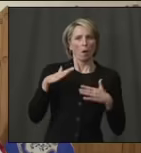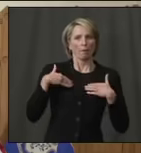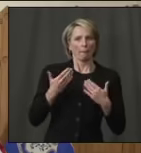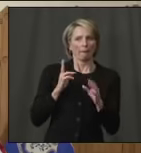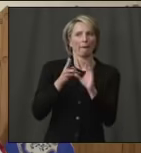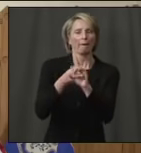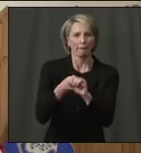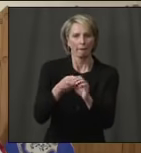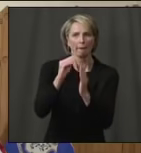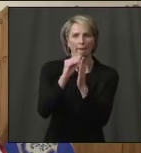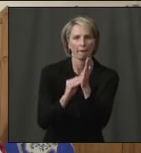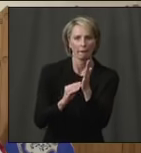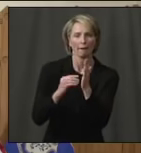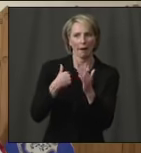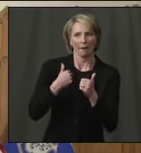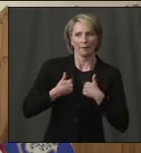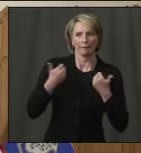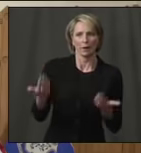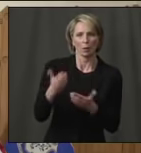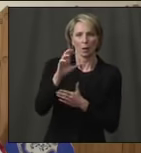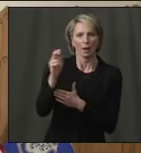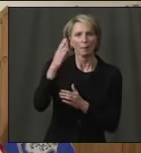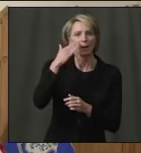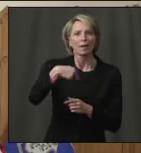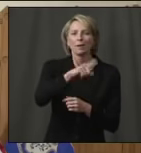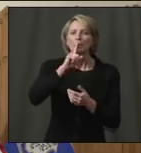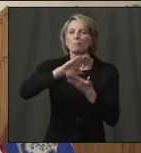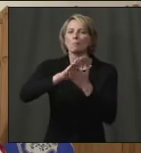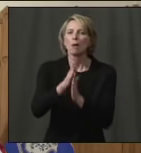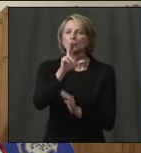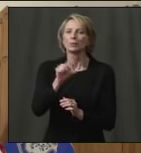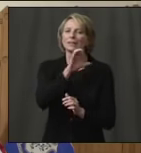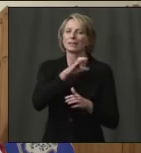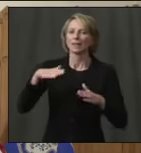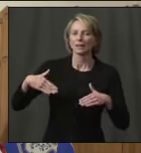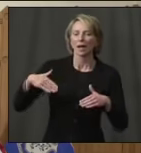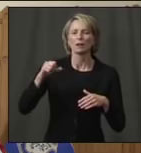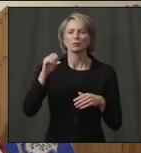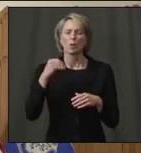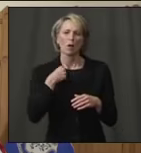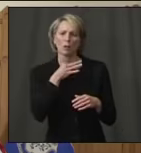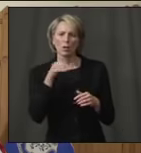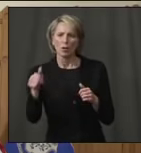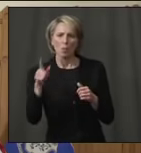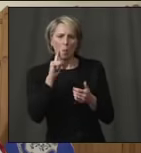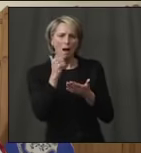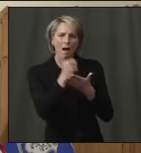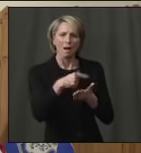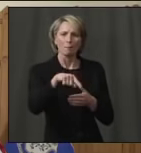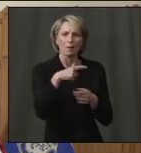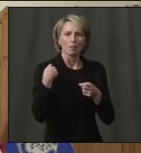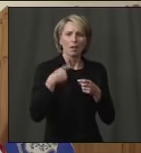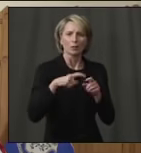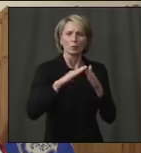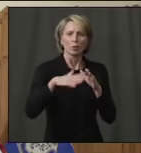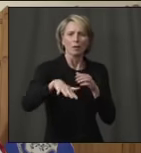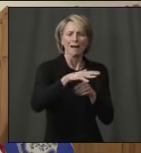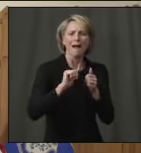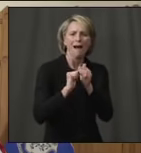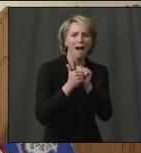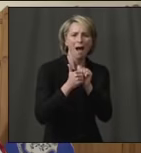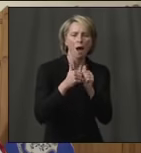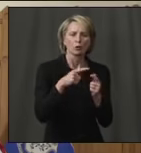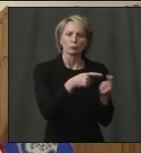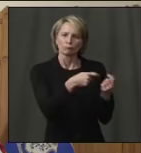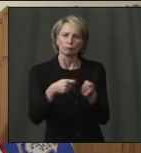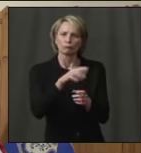census. So what kind of efforts are you putting together to support this community and that at the same time they support the census?